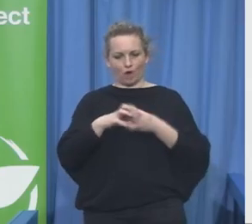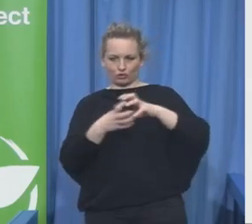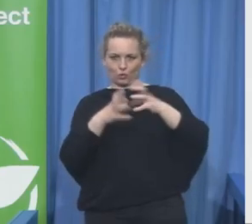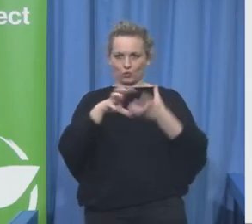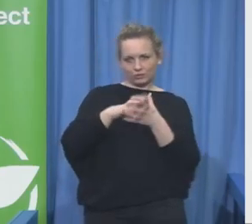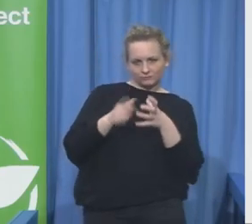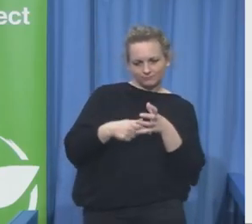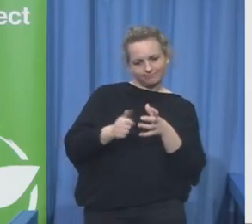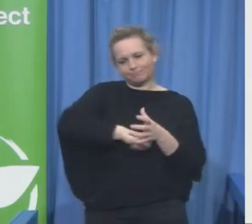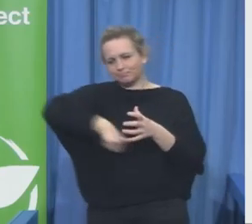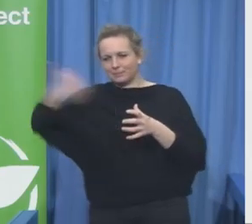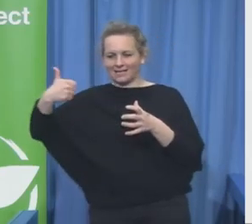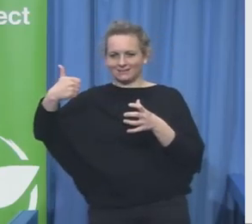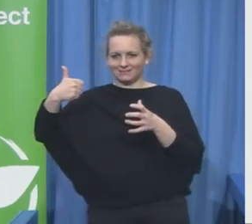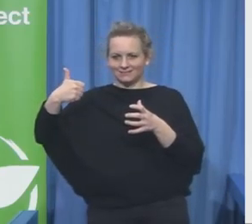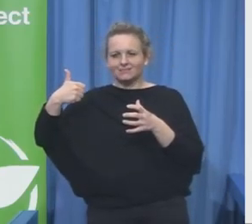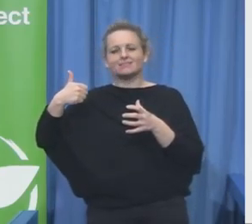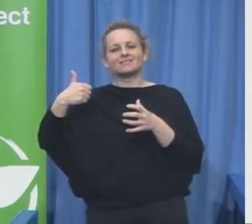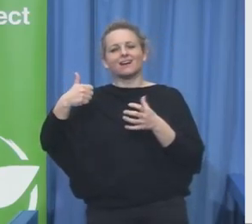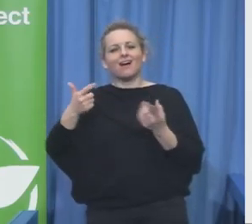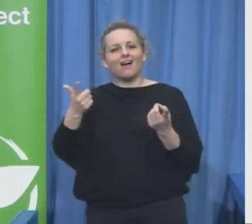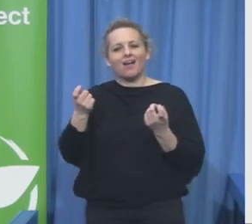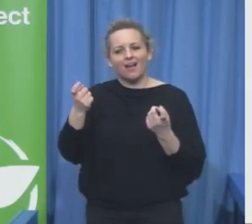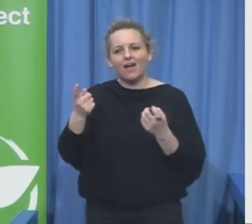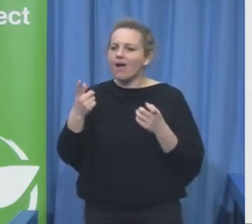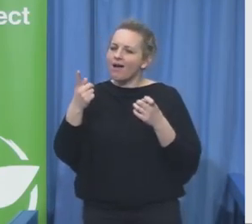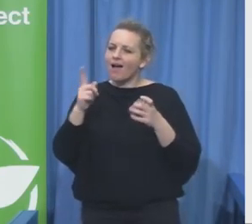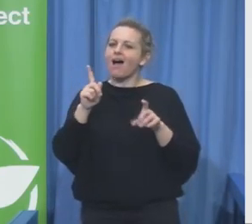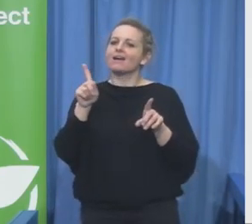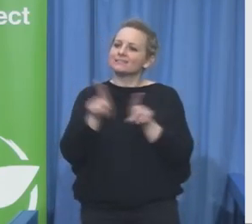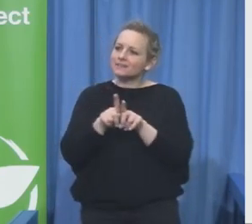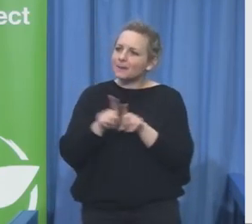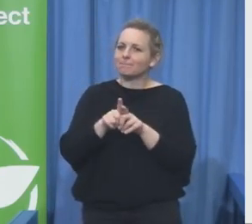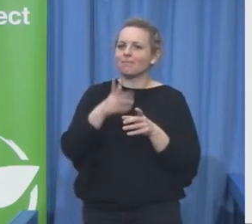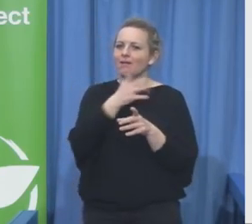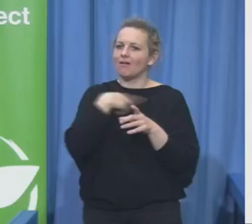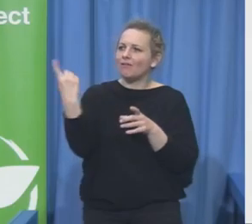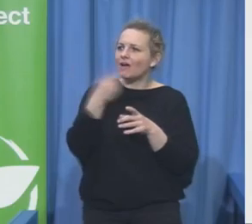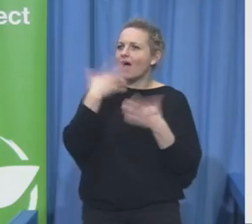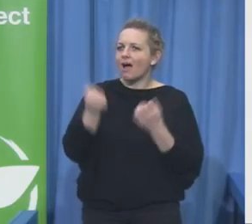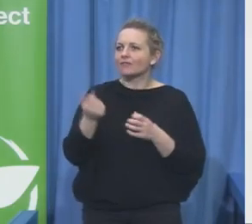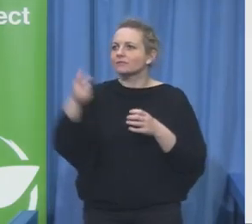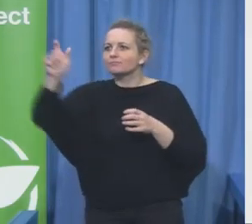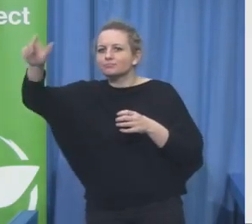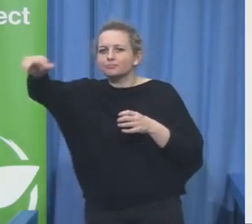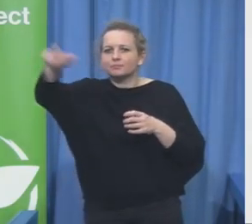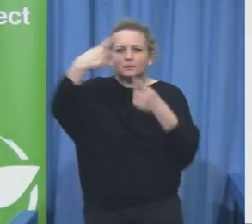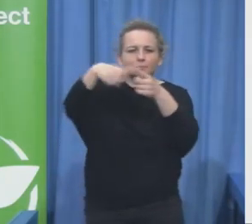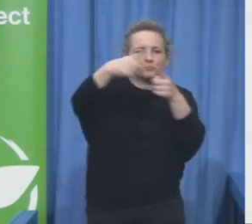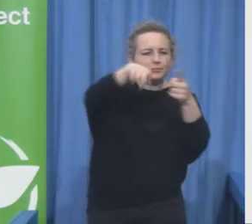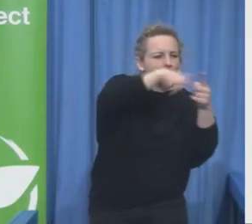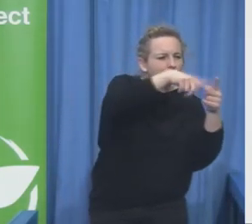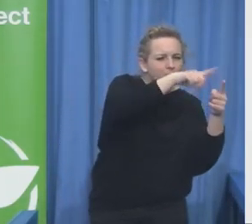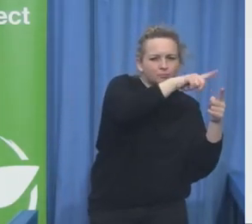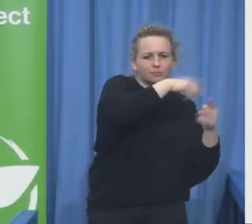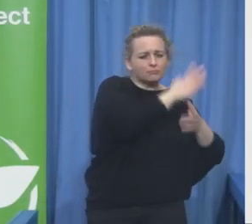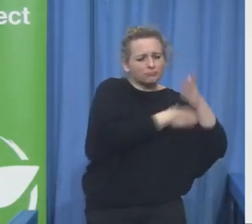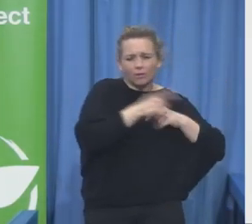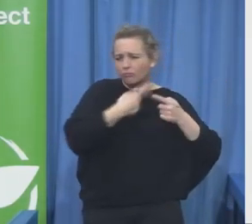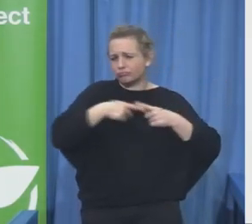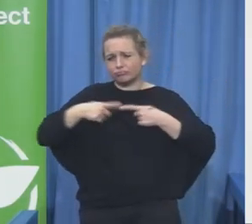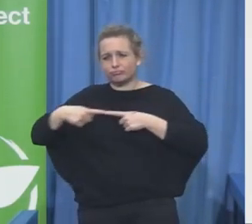and temporary disability. So for somebody with vision, with low vision, our technology must work for them, but it must equally work for